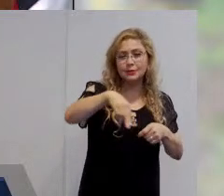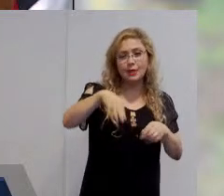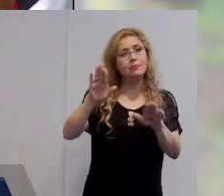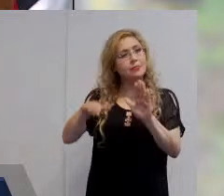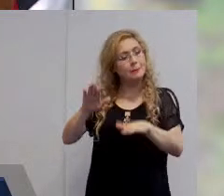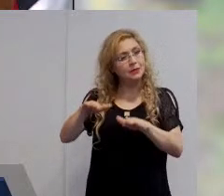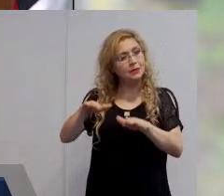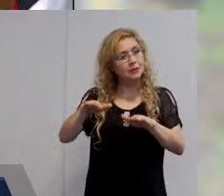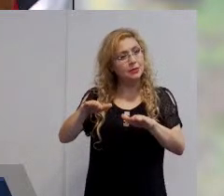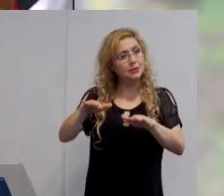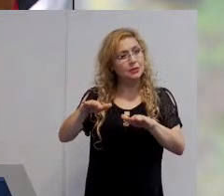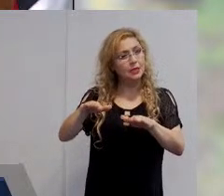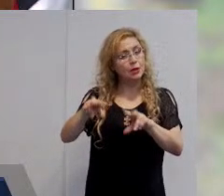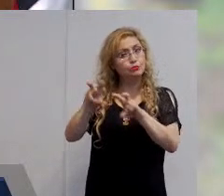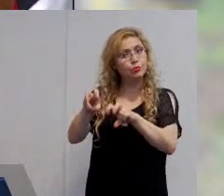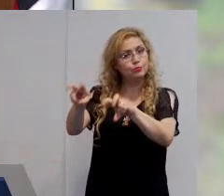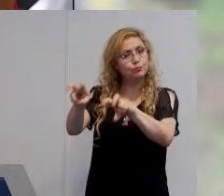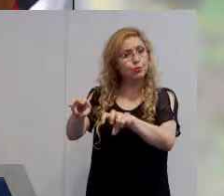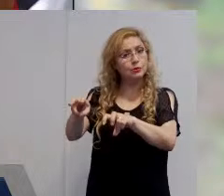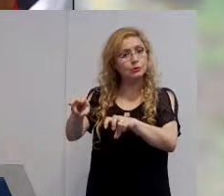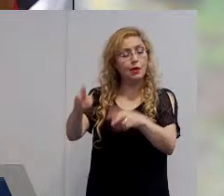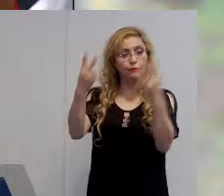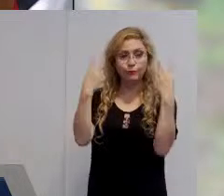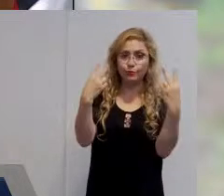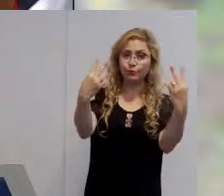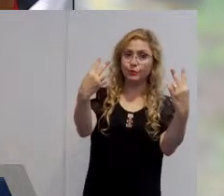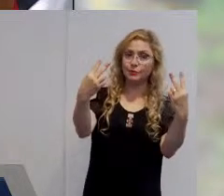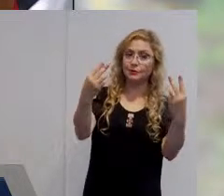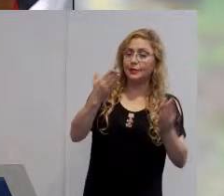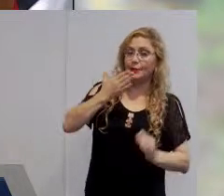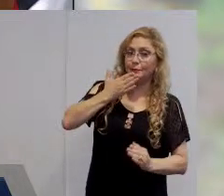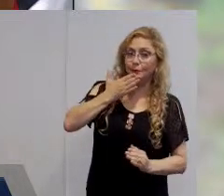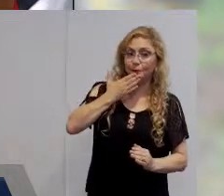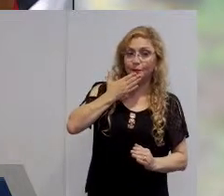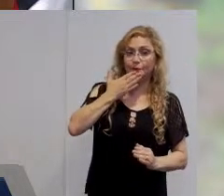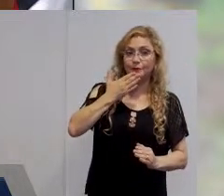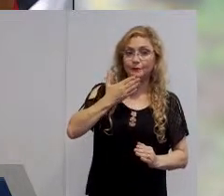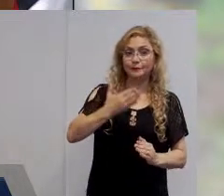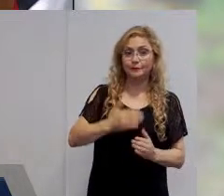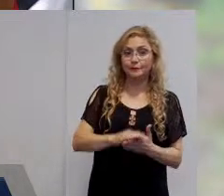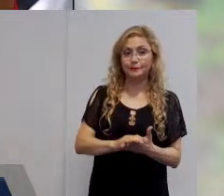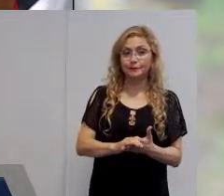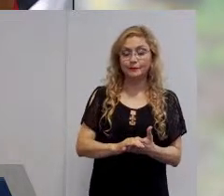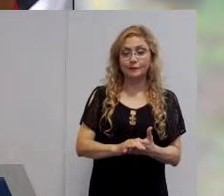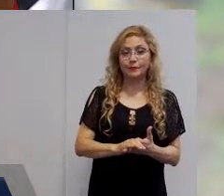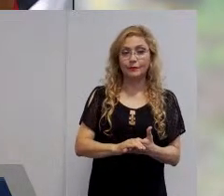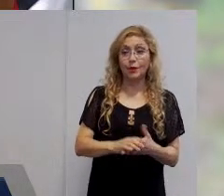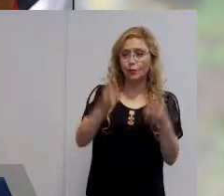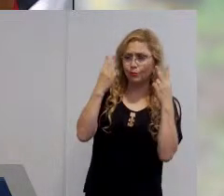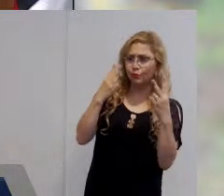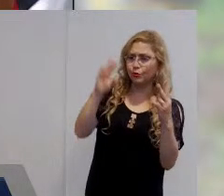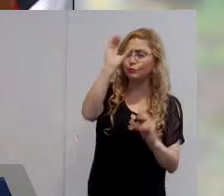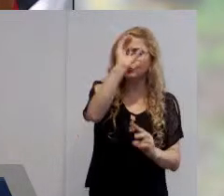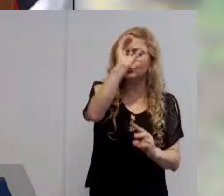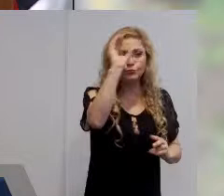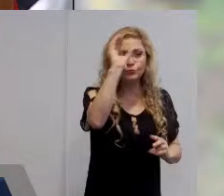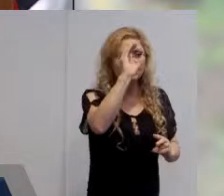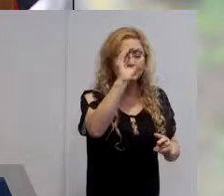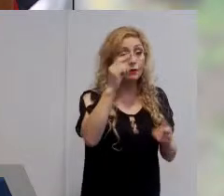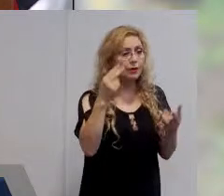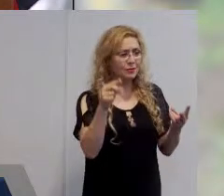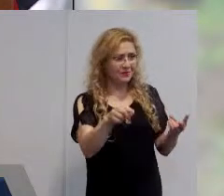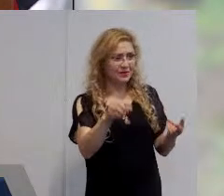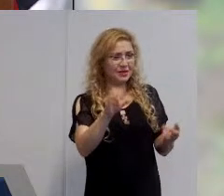tourism. Tourism and travel represent 50% of all foreign